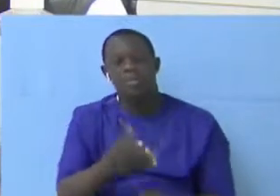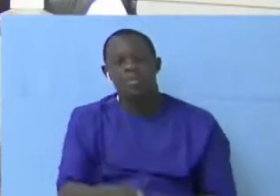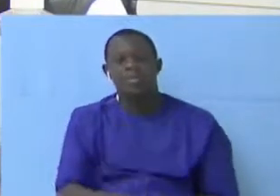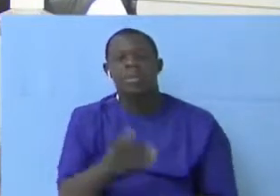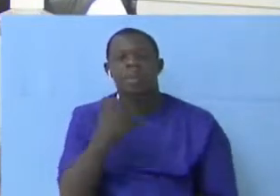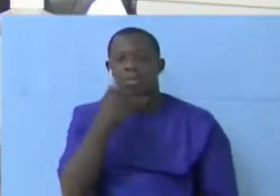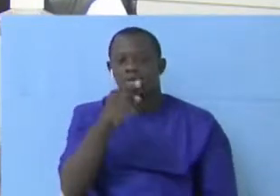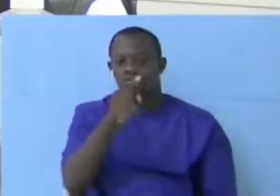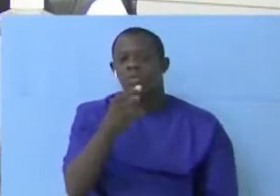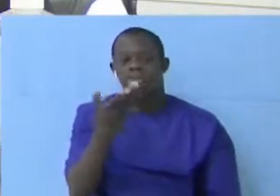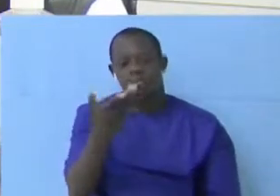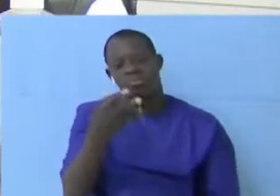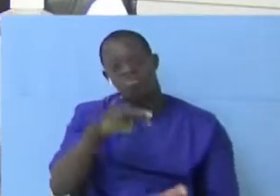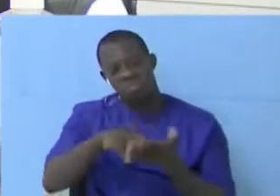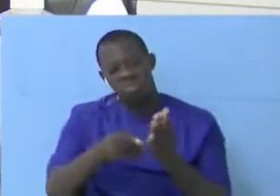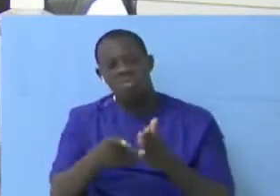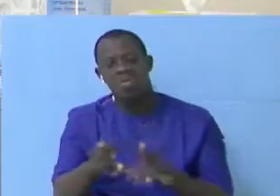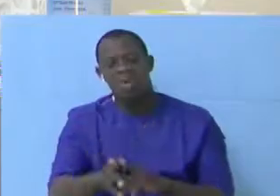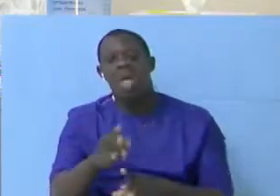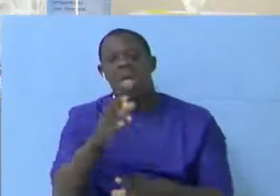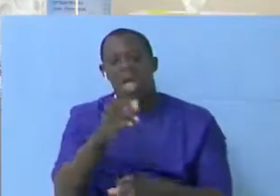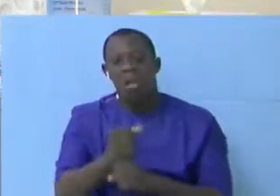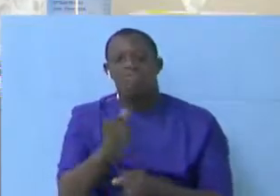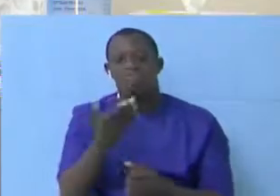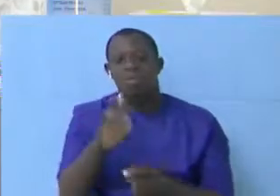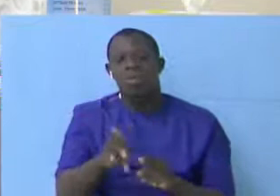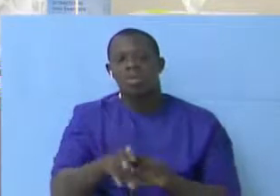you moonlighting as a lawyer?